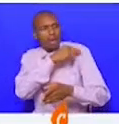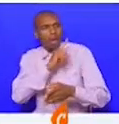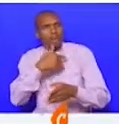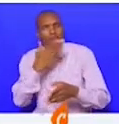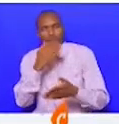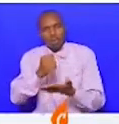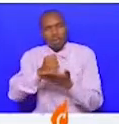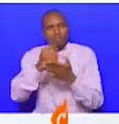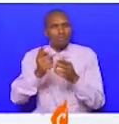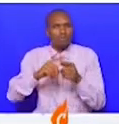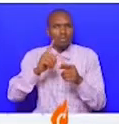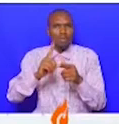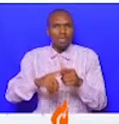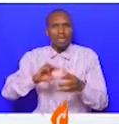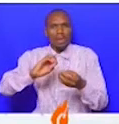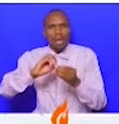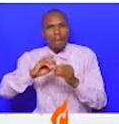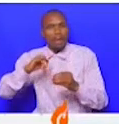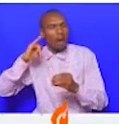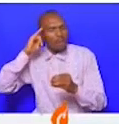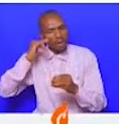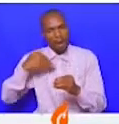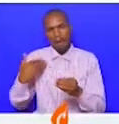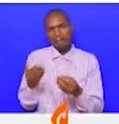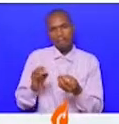tokonya e namba ya yeni gereiga